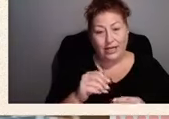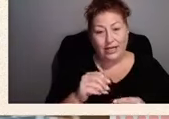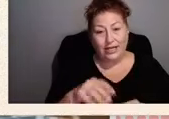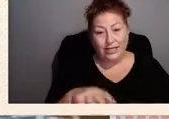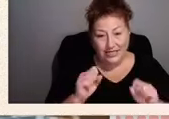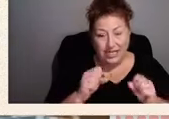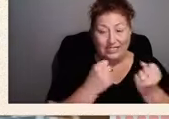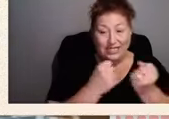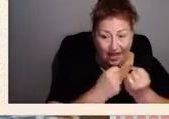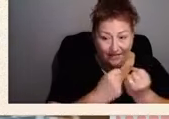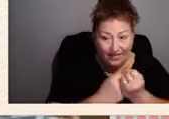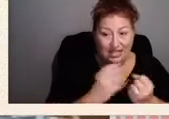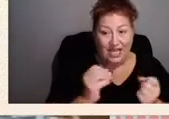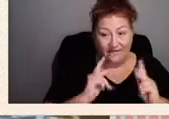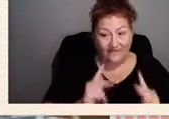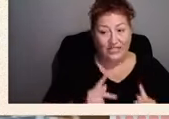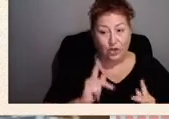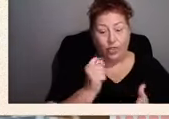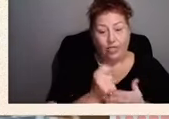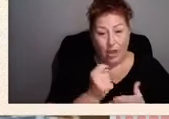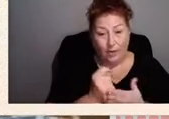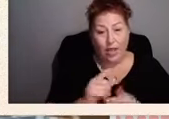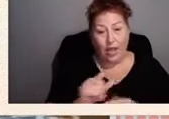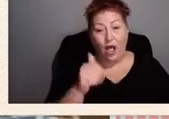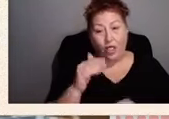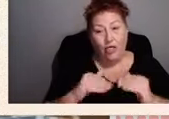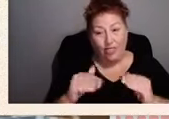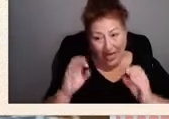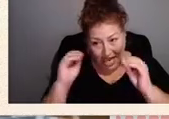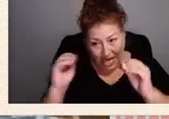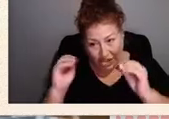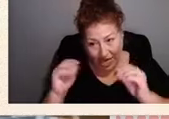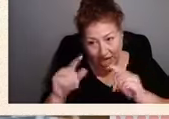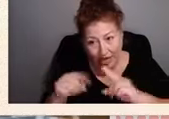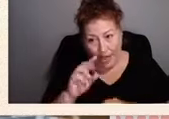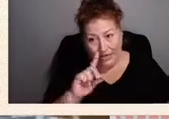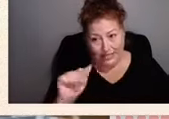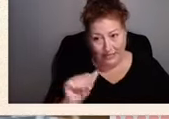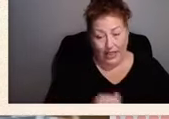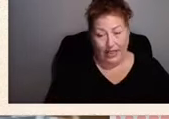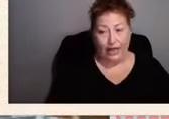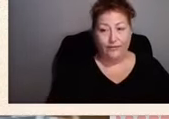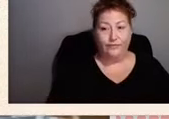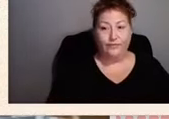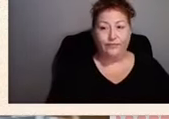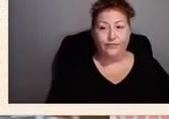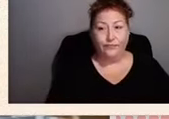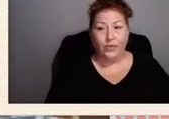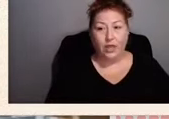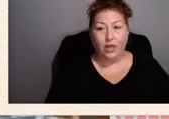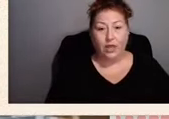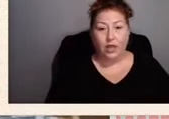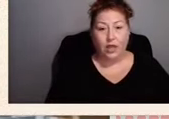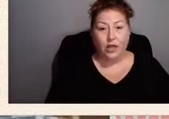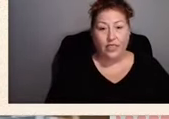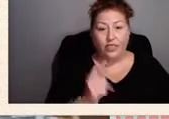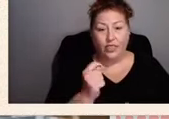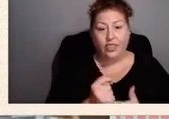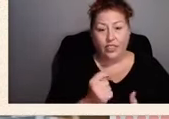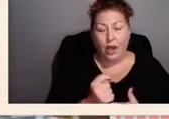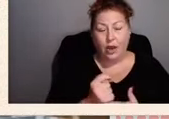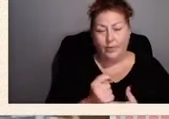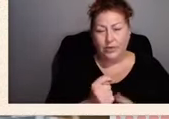physical therapy besides educating a disability. A therapist could start you in a